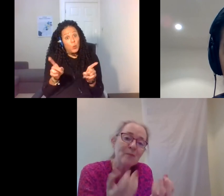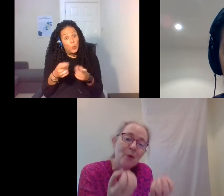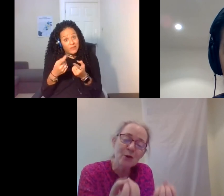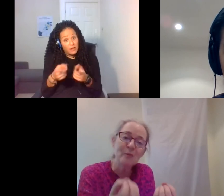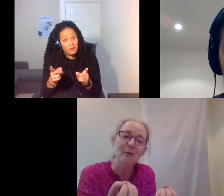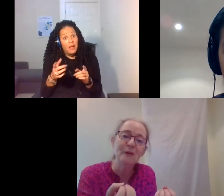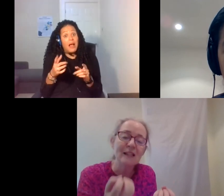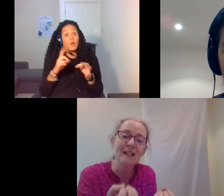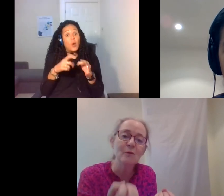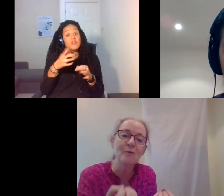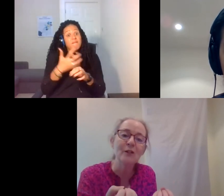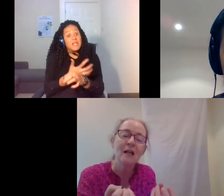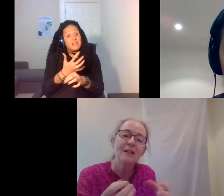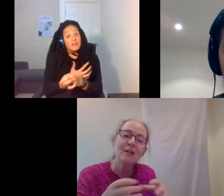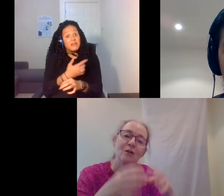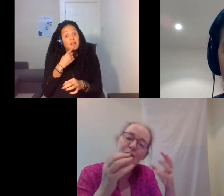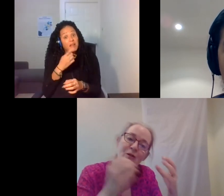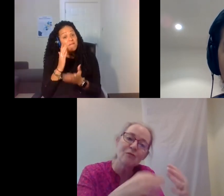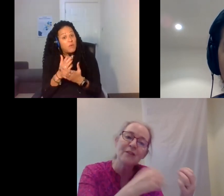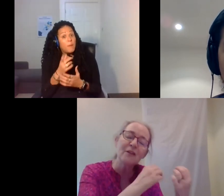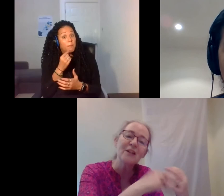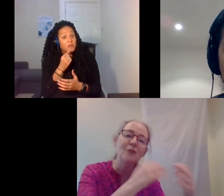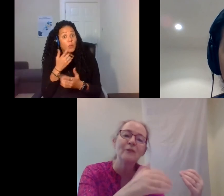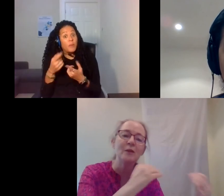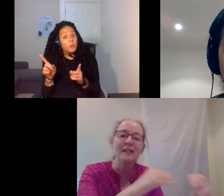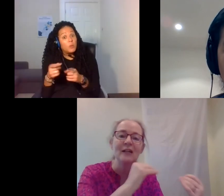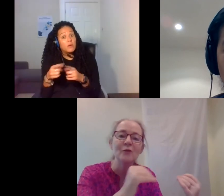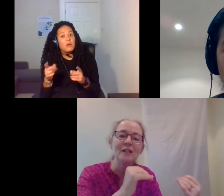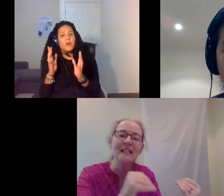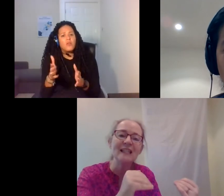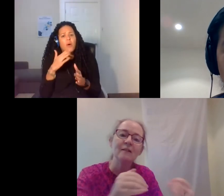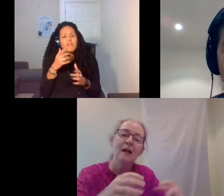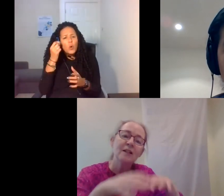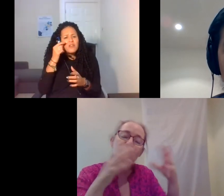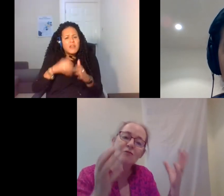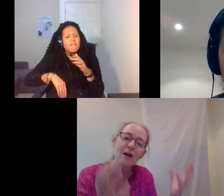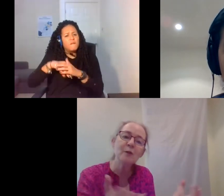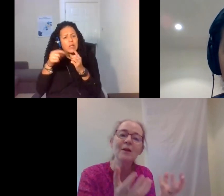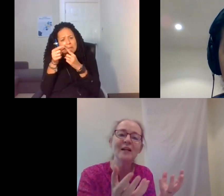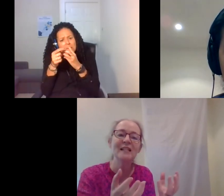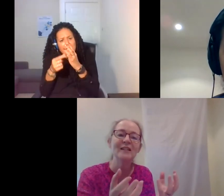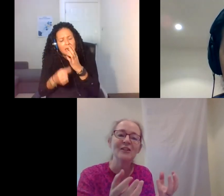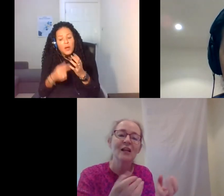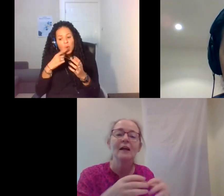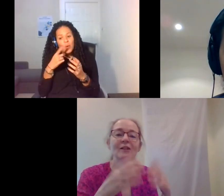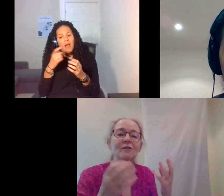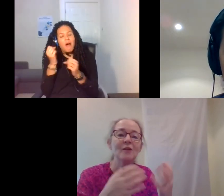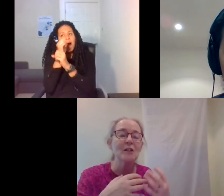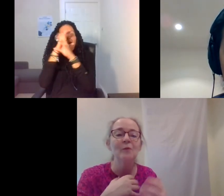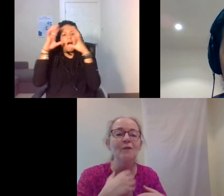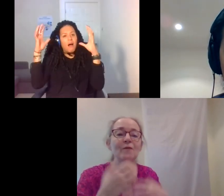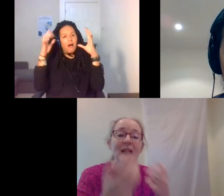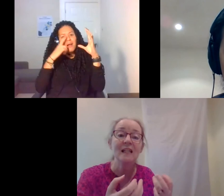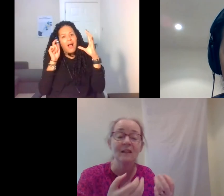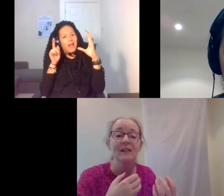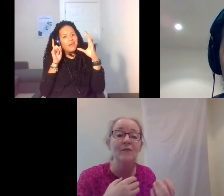it's very possible, as it is with music, to, rather than thinking you have to understand all the detail, to grasp the ideas and to grasp